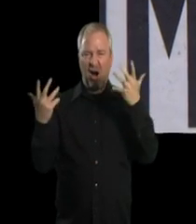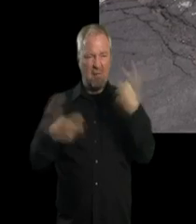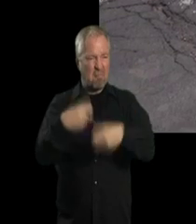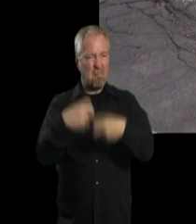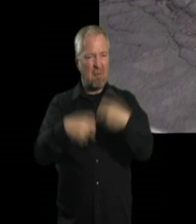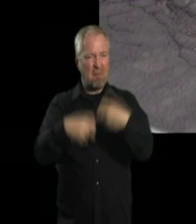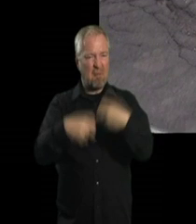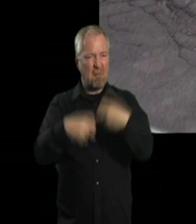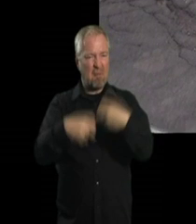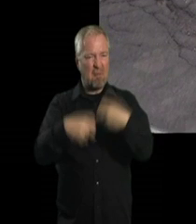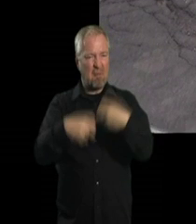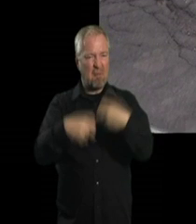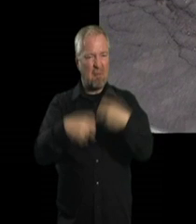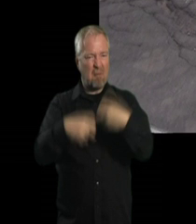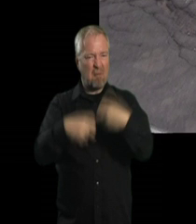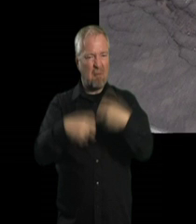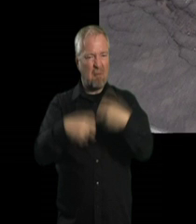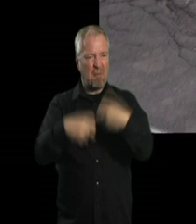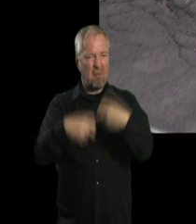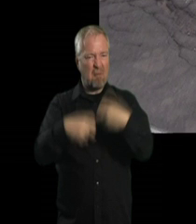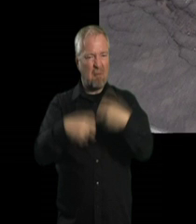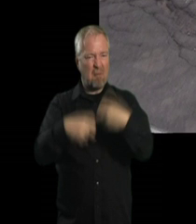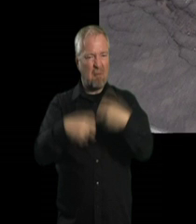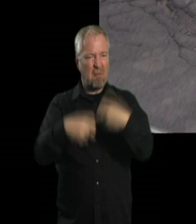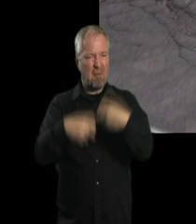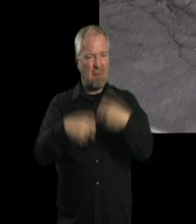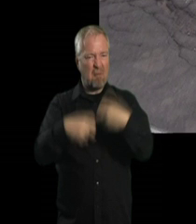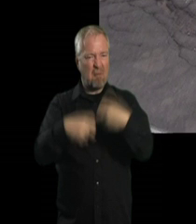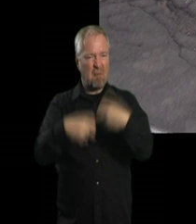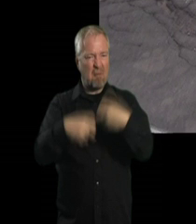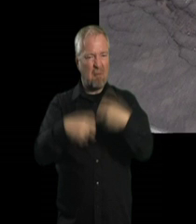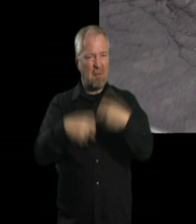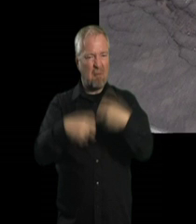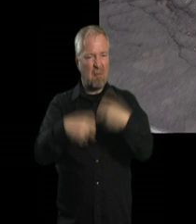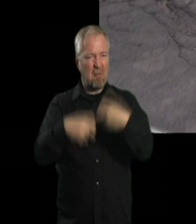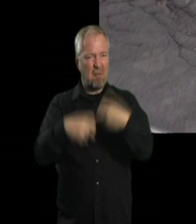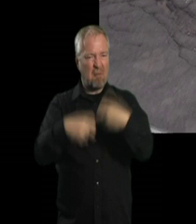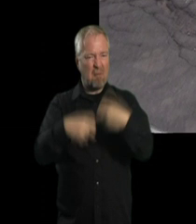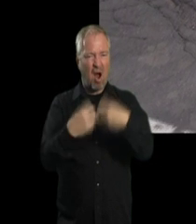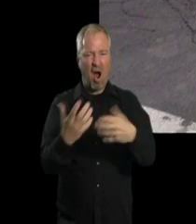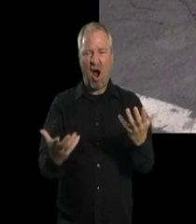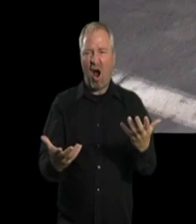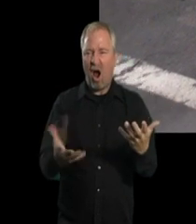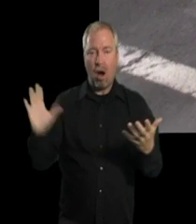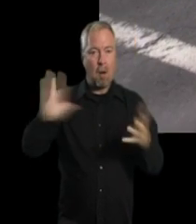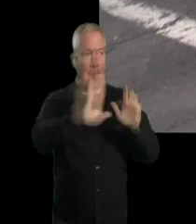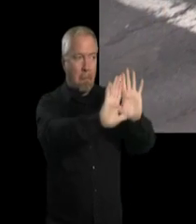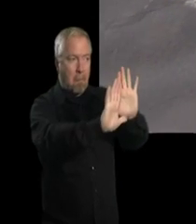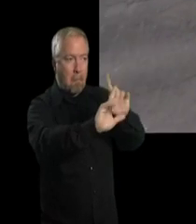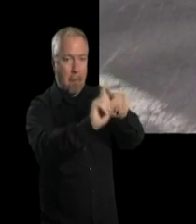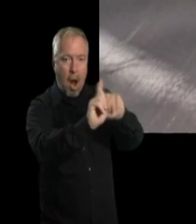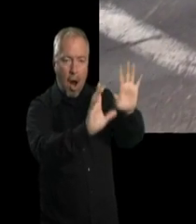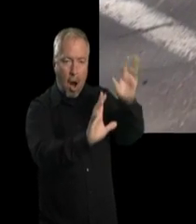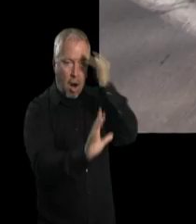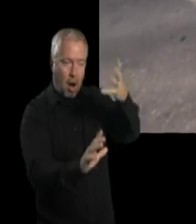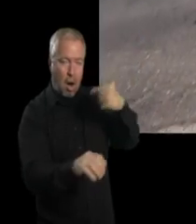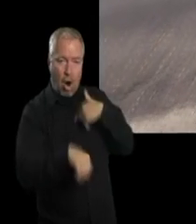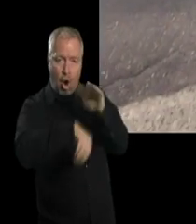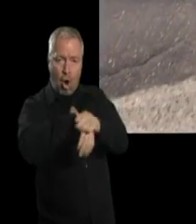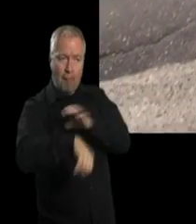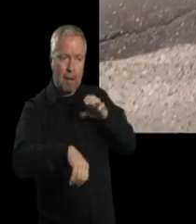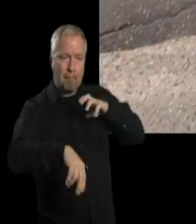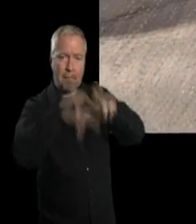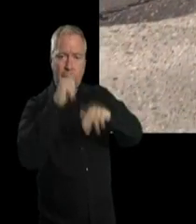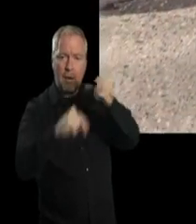big issue, but... Footage reveals a curb cut near accessible parking. Mark Hughes at the stadium. I was on the Building Accessibility